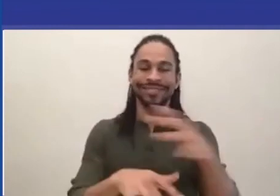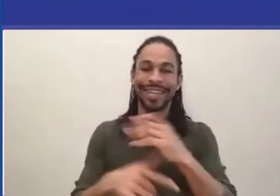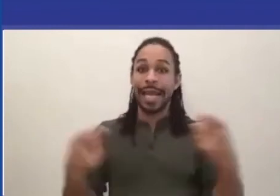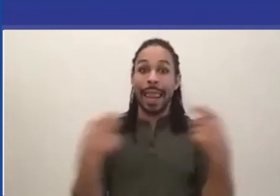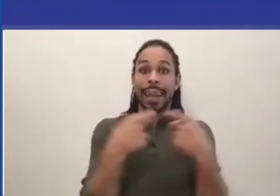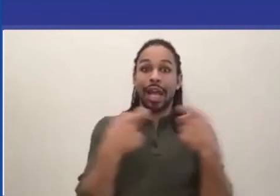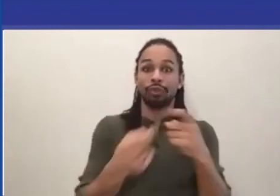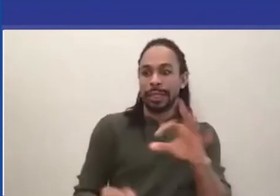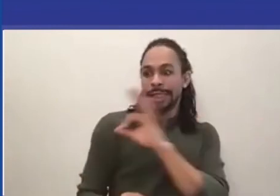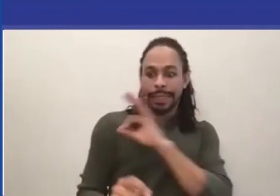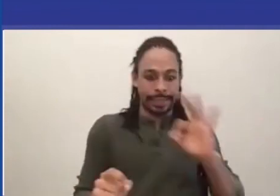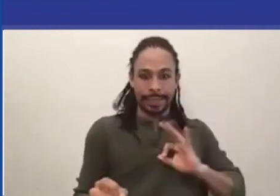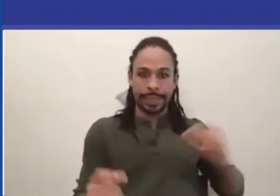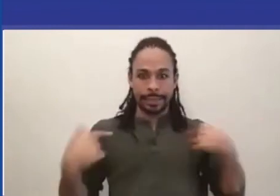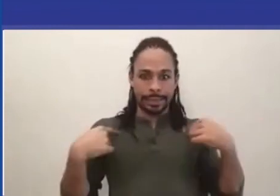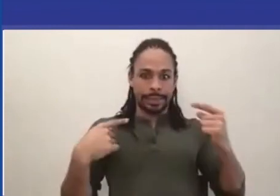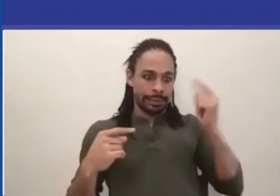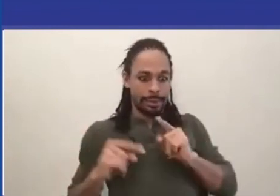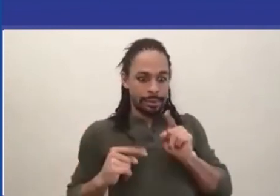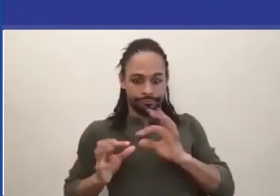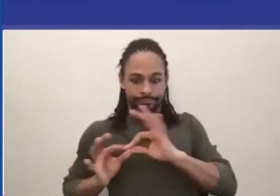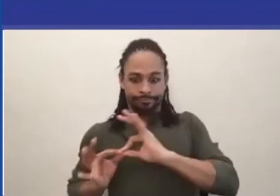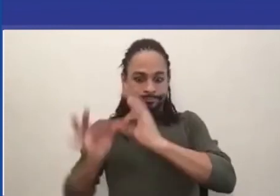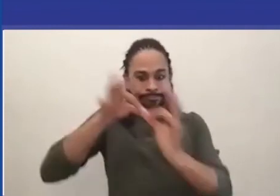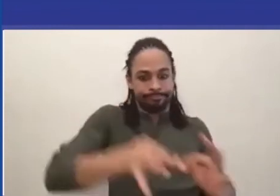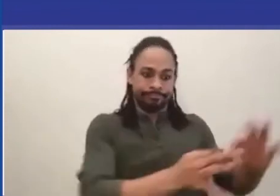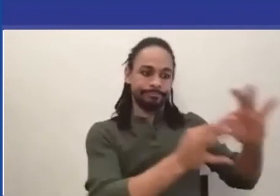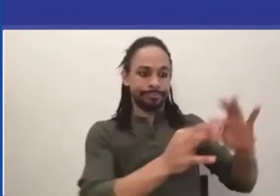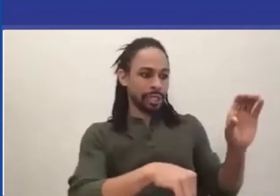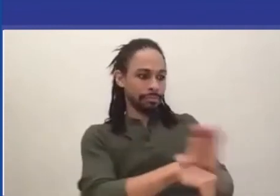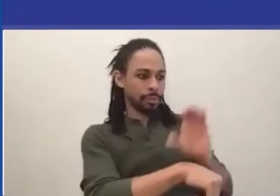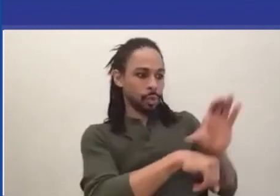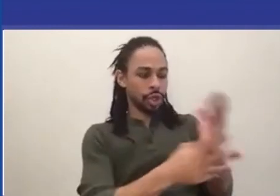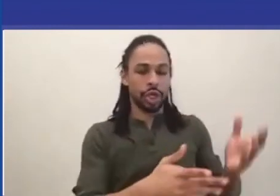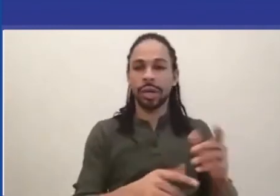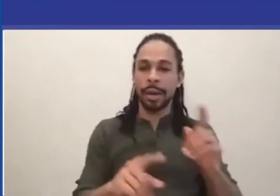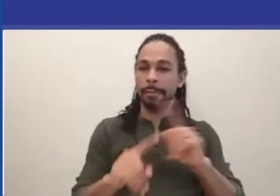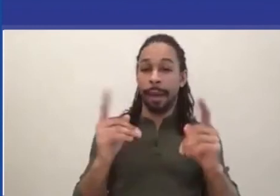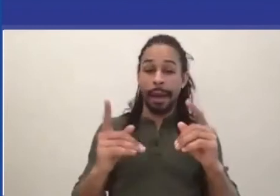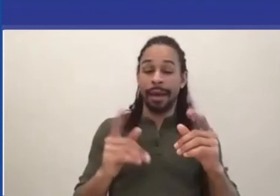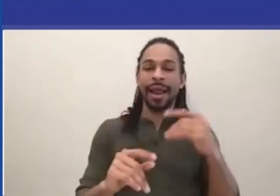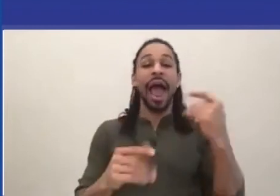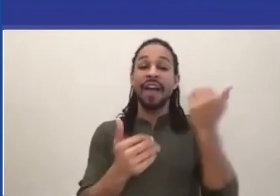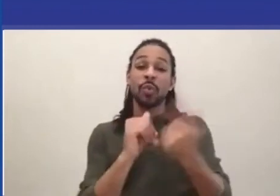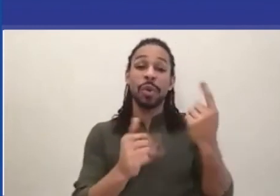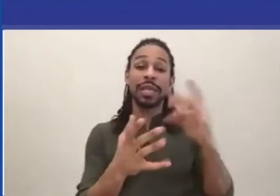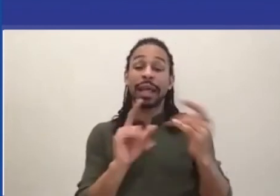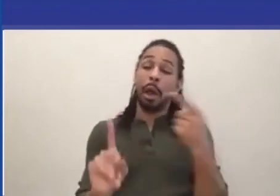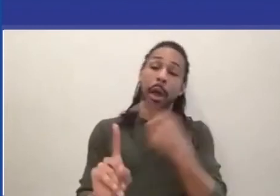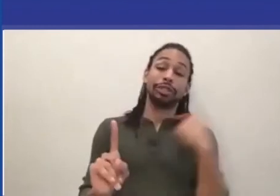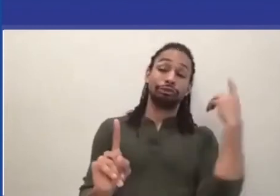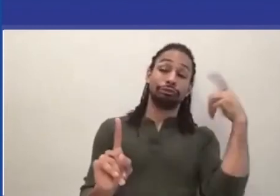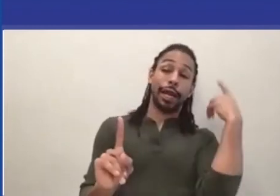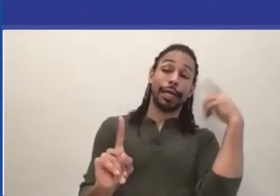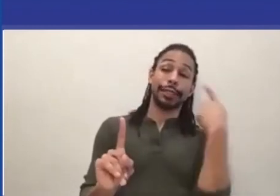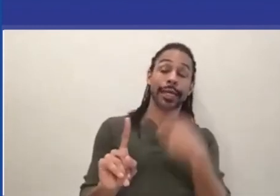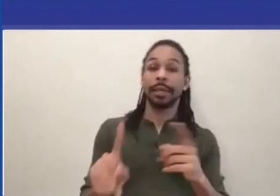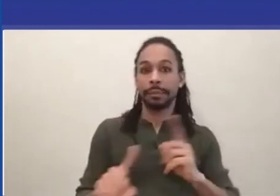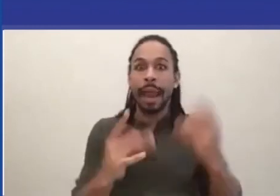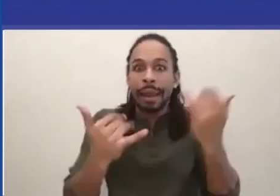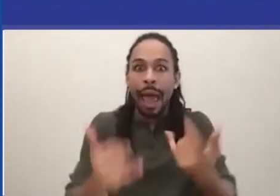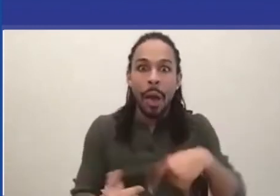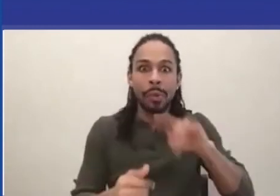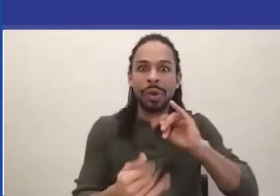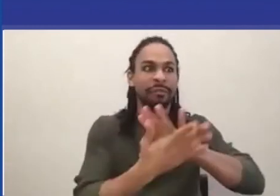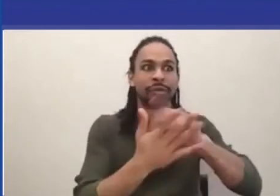da da da da. Now we have it like flowering in this way, not in the way that maybe Cunningham thought about it, but certainly we have this, and